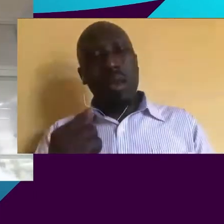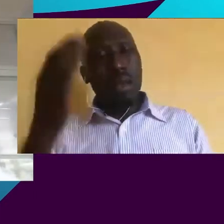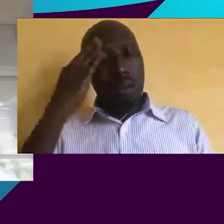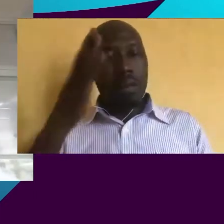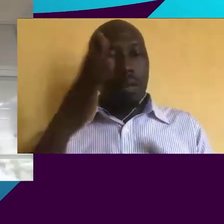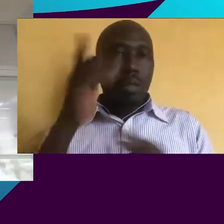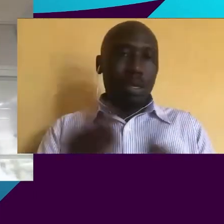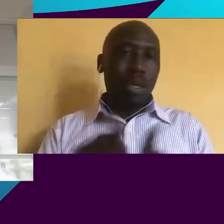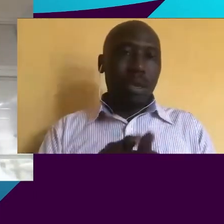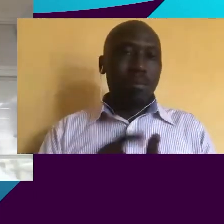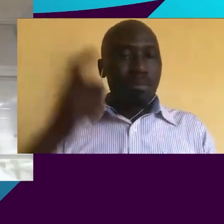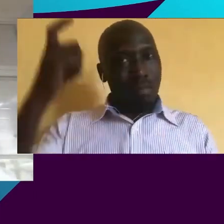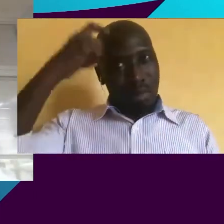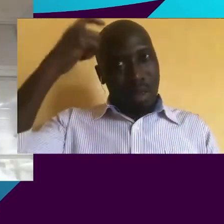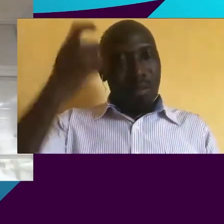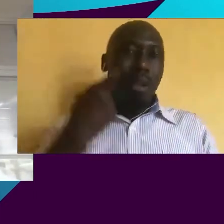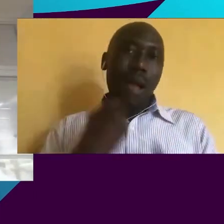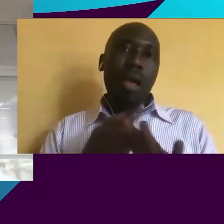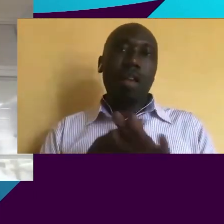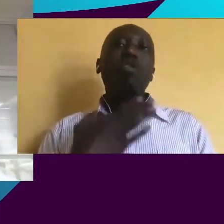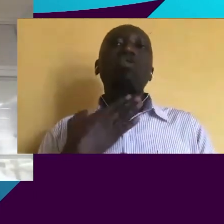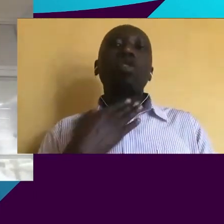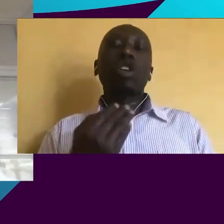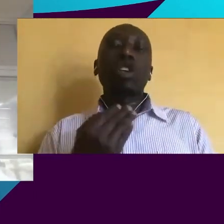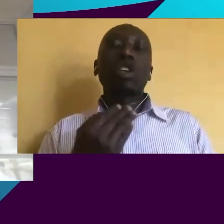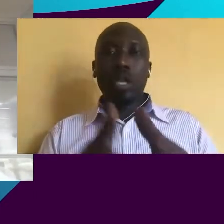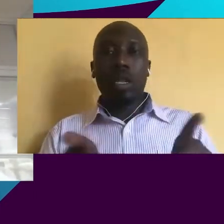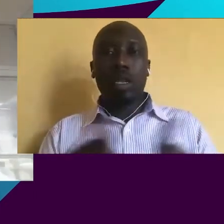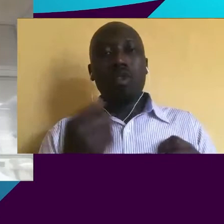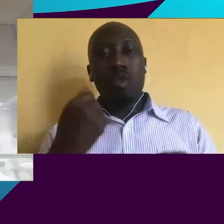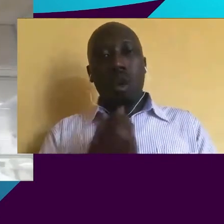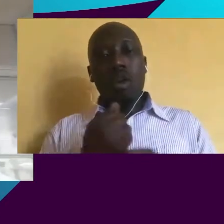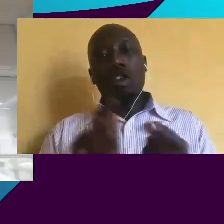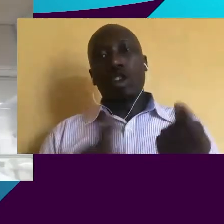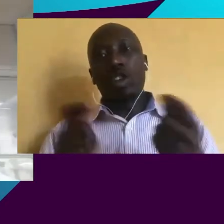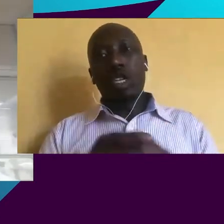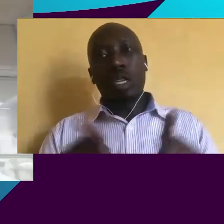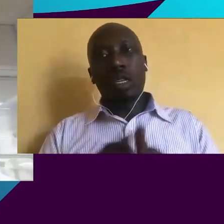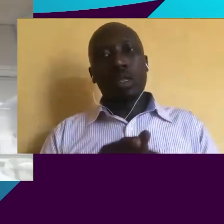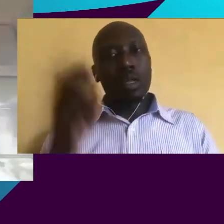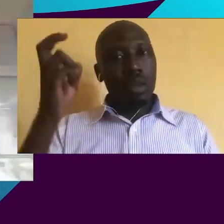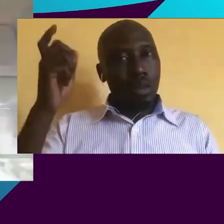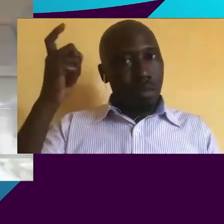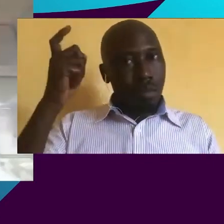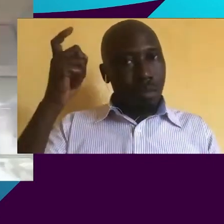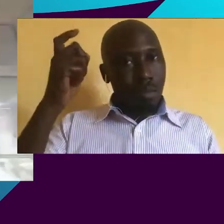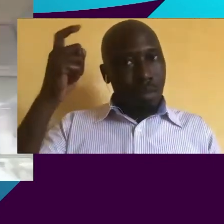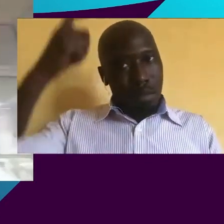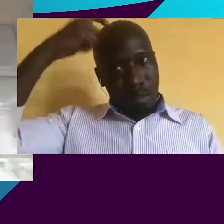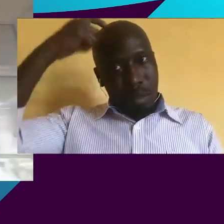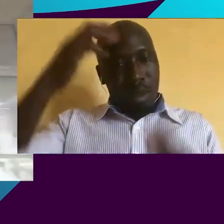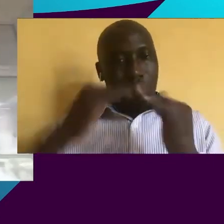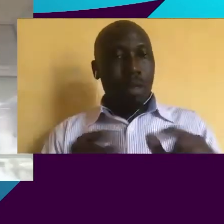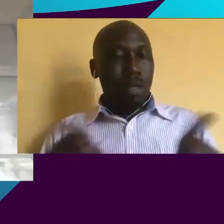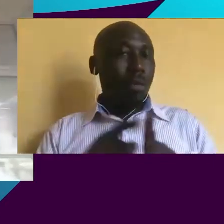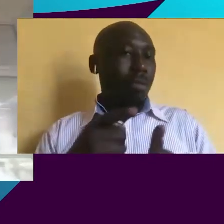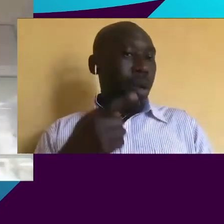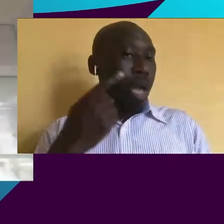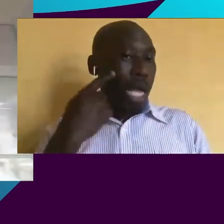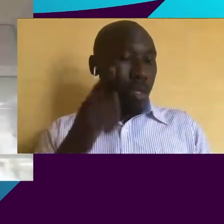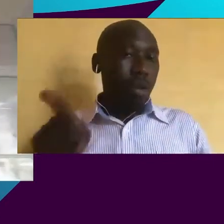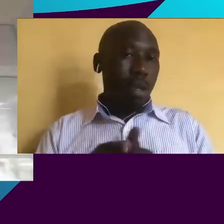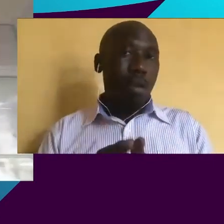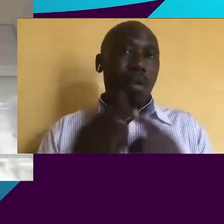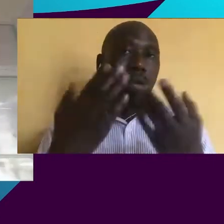need to start to work on changing it. I also noted, I think for everyone here, you must also have heard